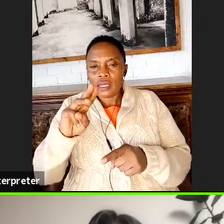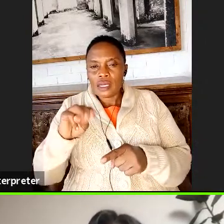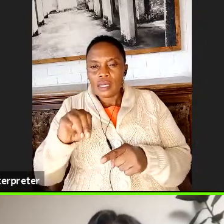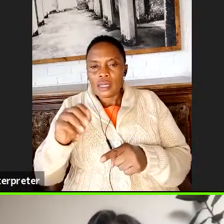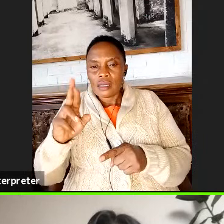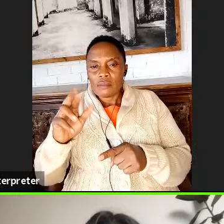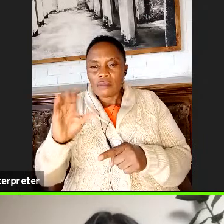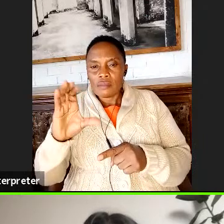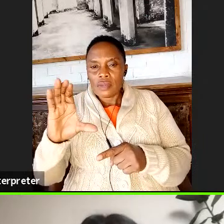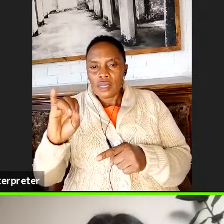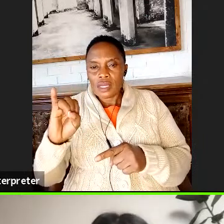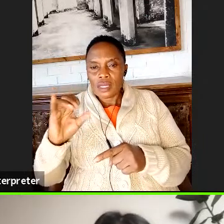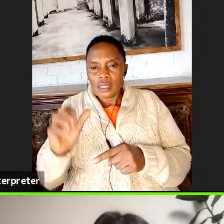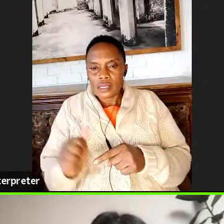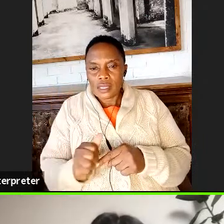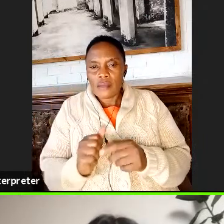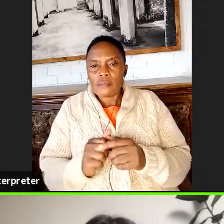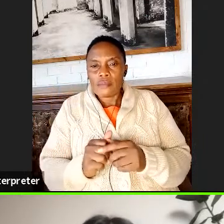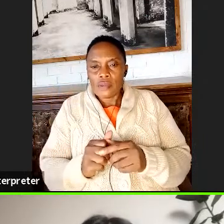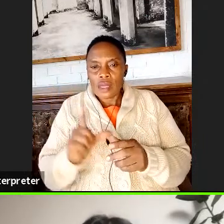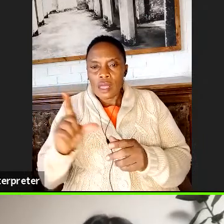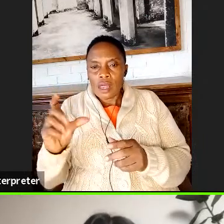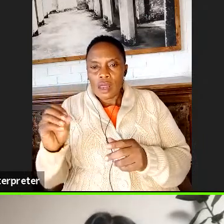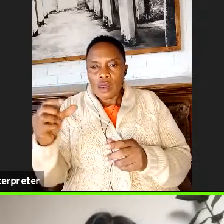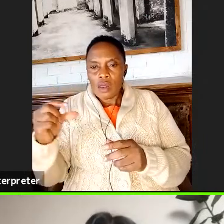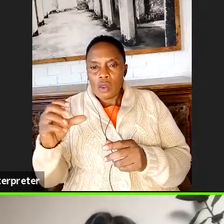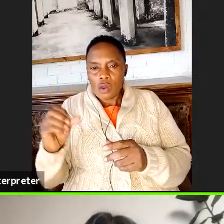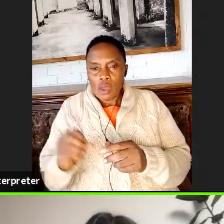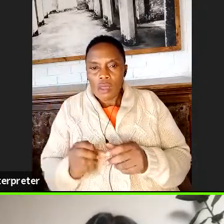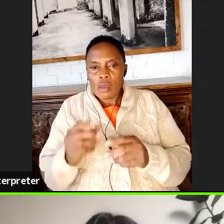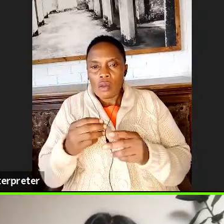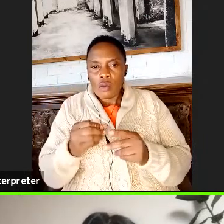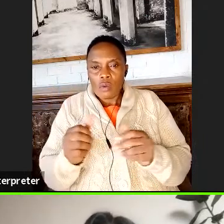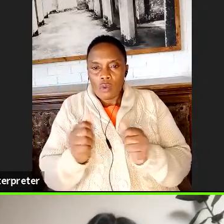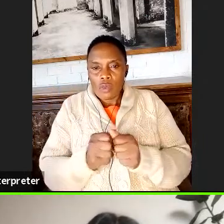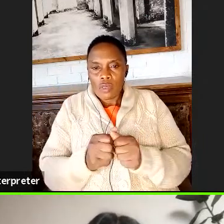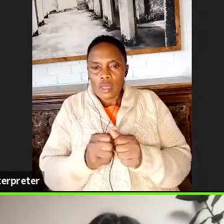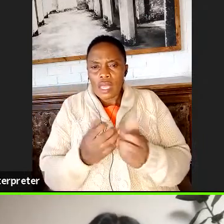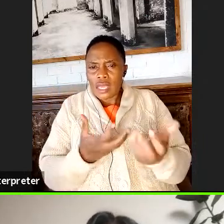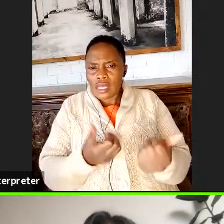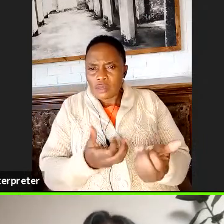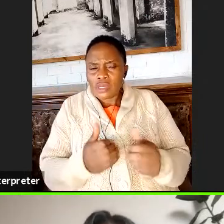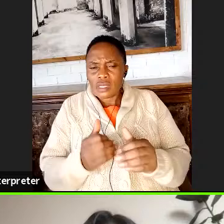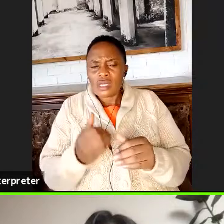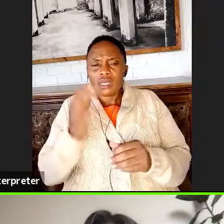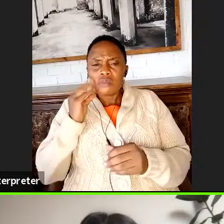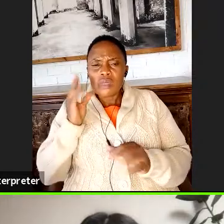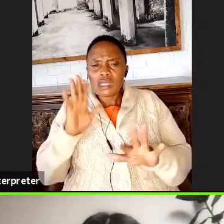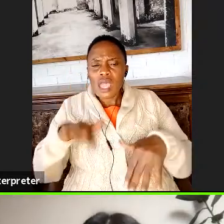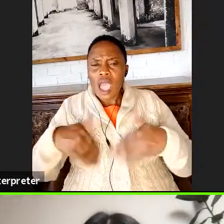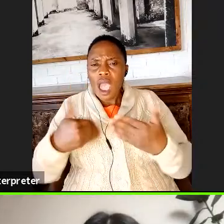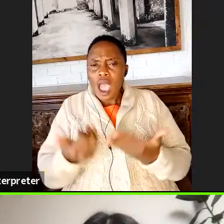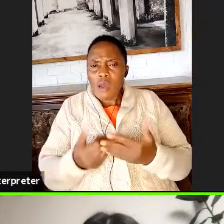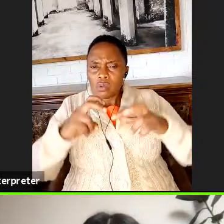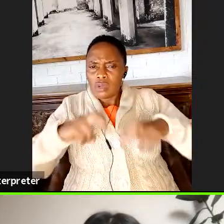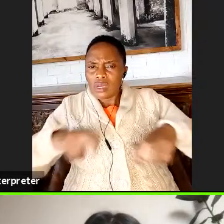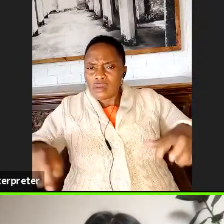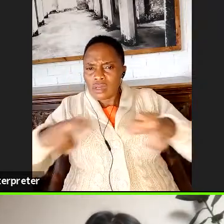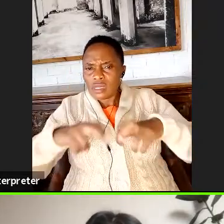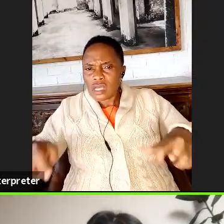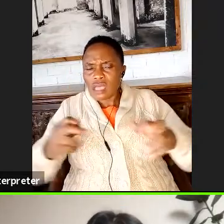research on the Universal Periodic Review in Namibia, how do you conduct research for preparation for